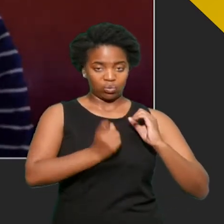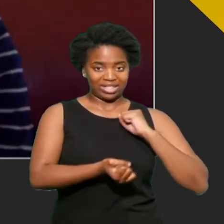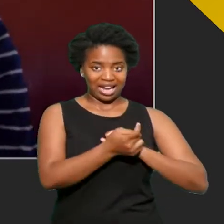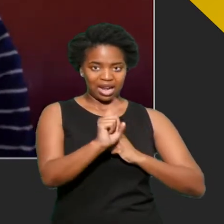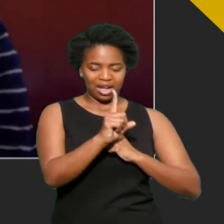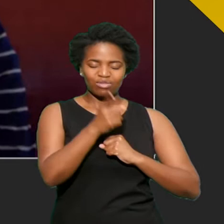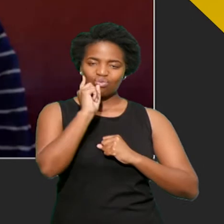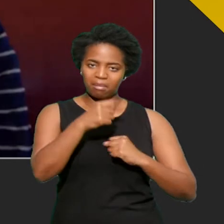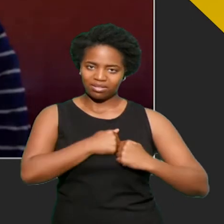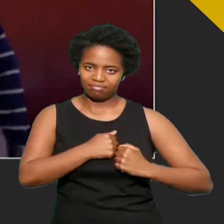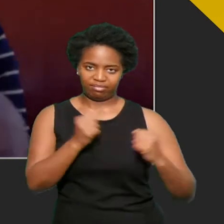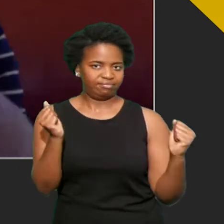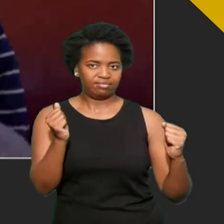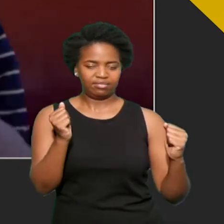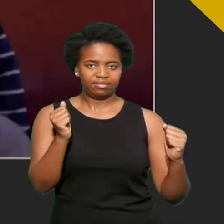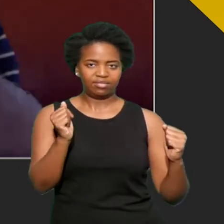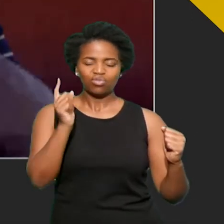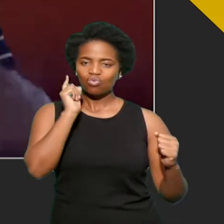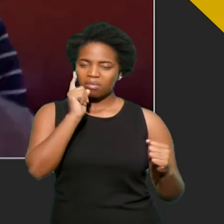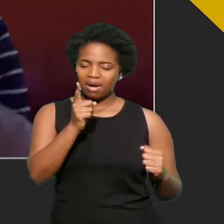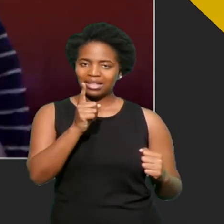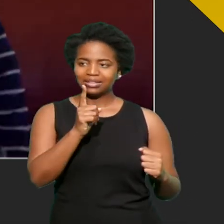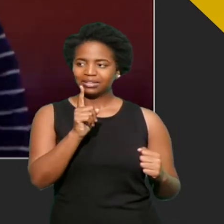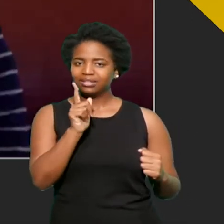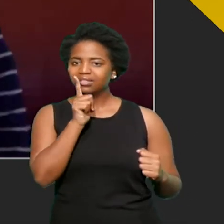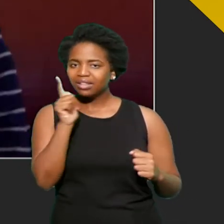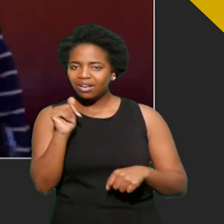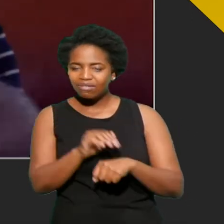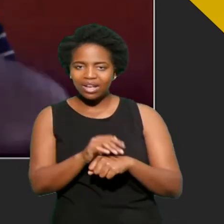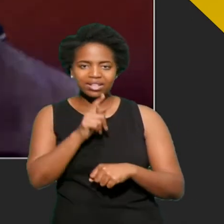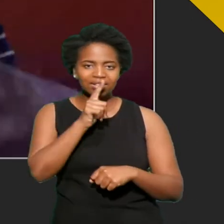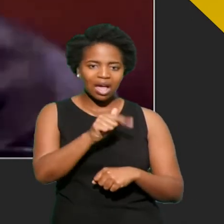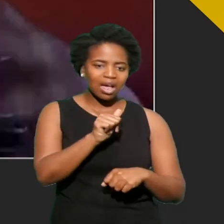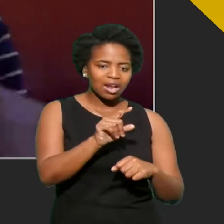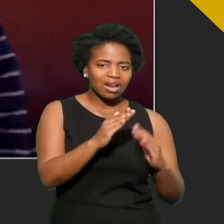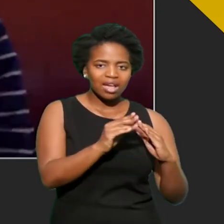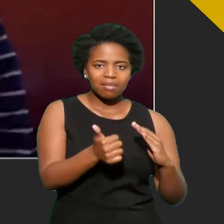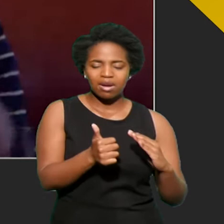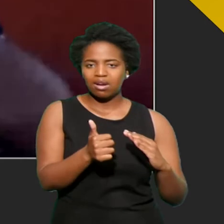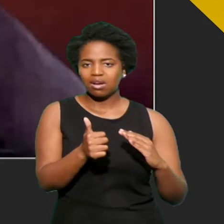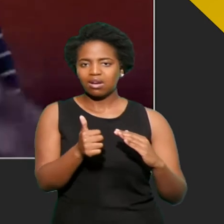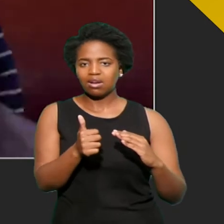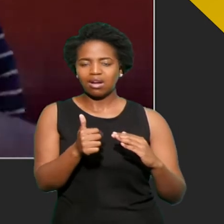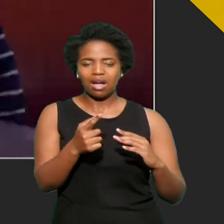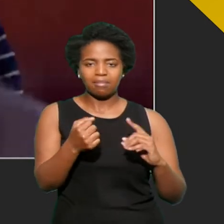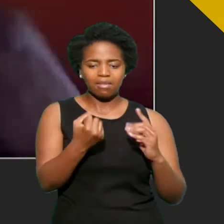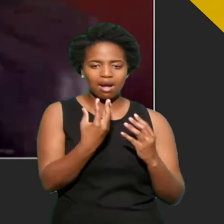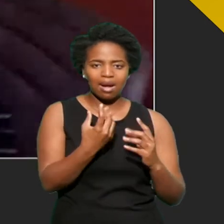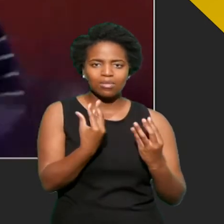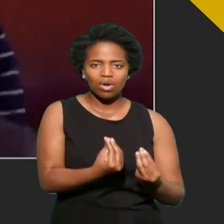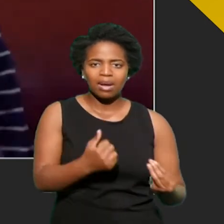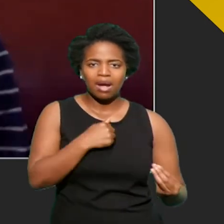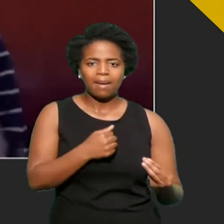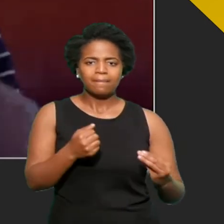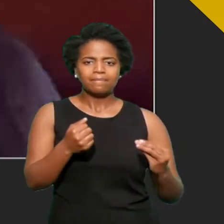be able to start talking to others. You got to let somebody know that you are being abused in a relationship, that your children are being abused, traumatized. You got to